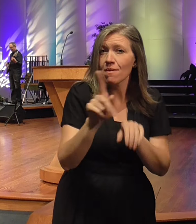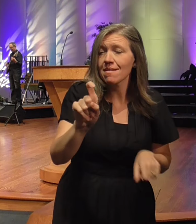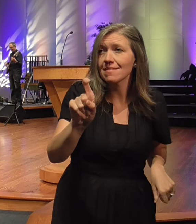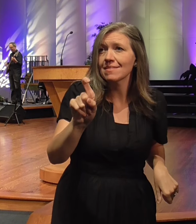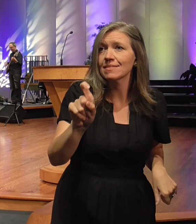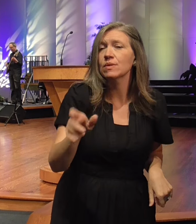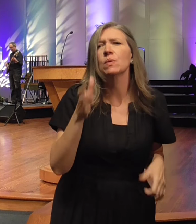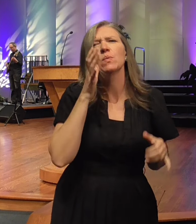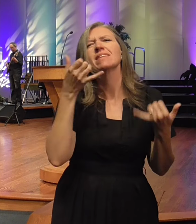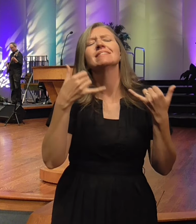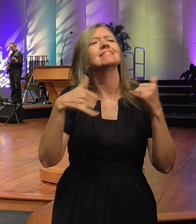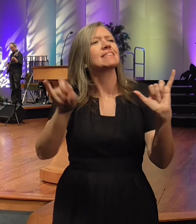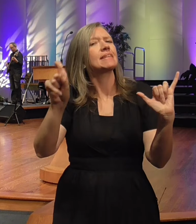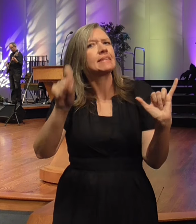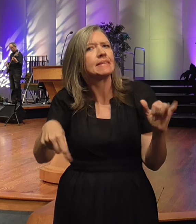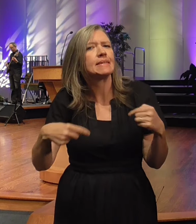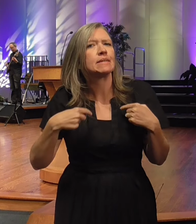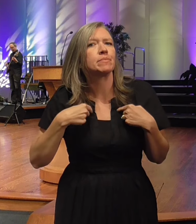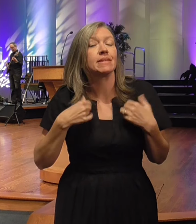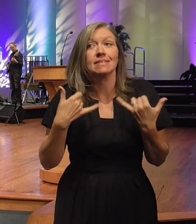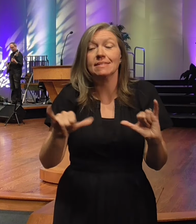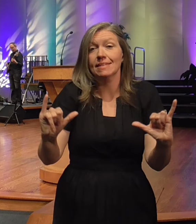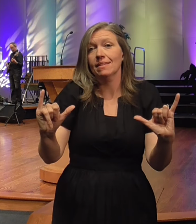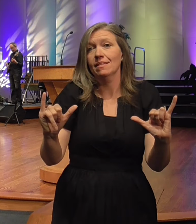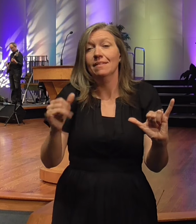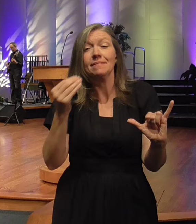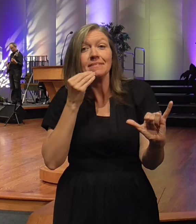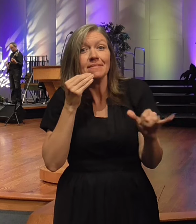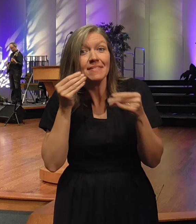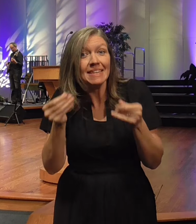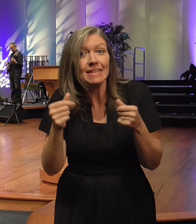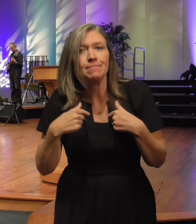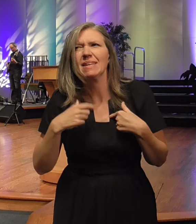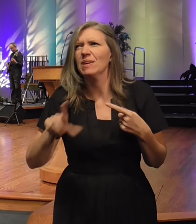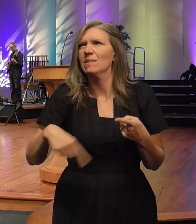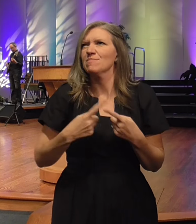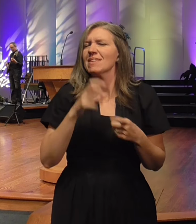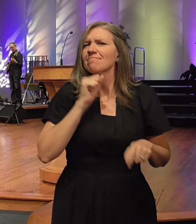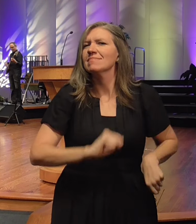out till 2:45, would you lock the